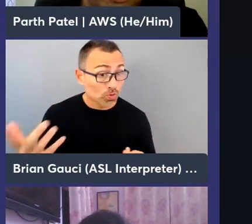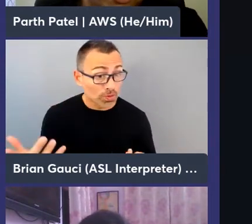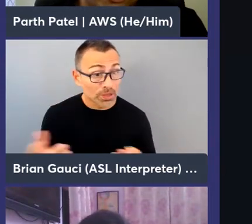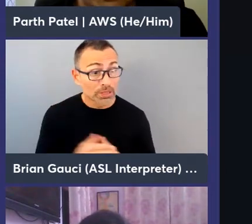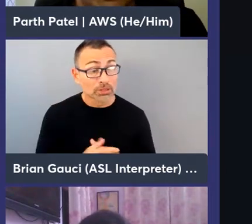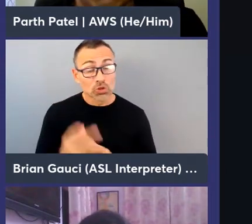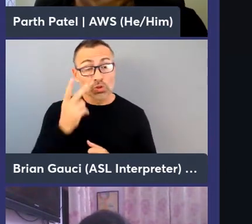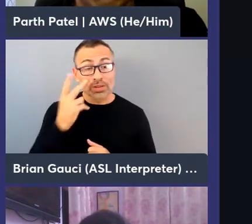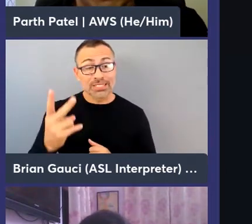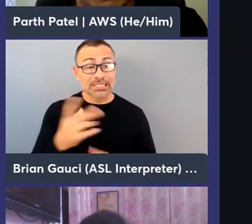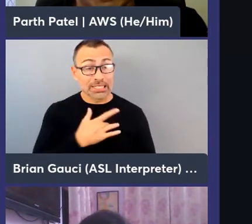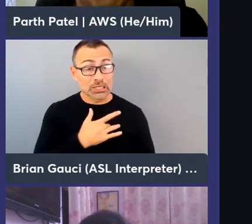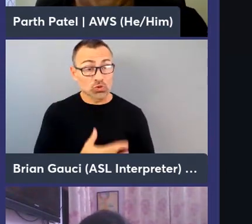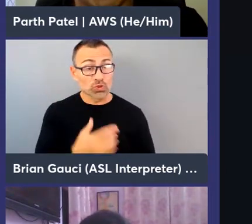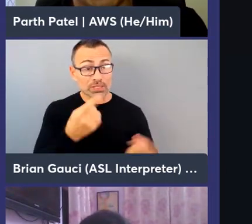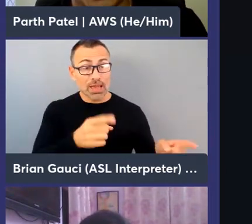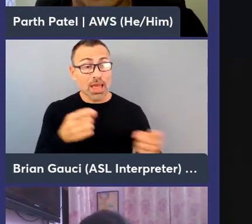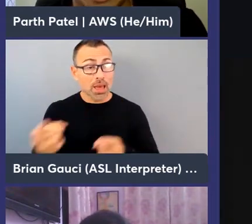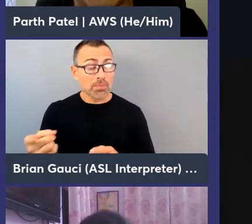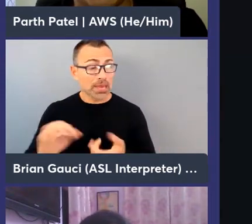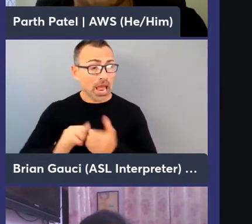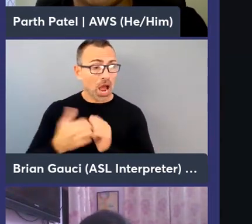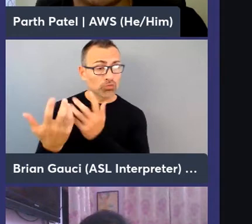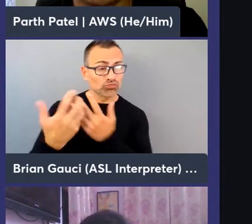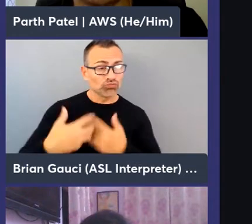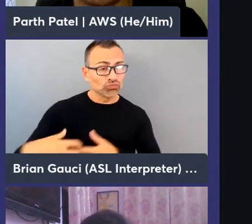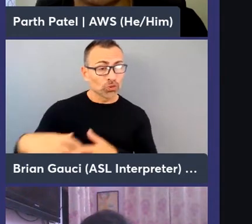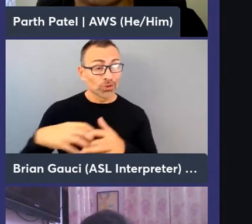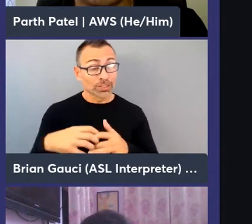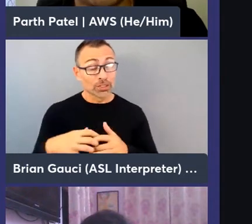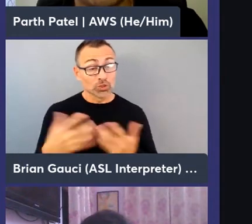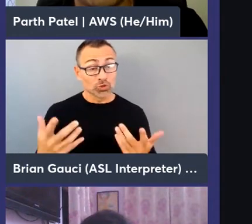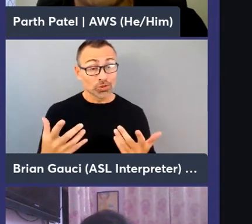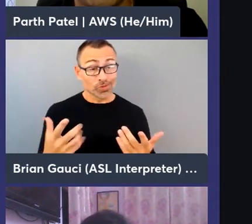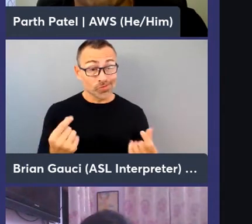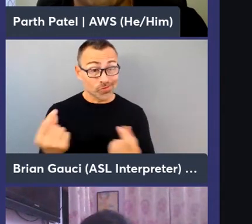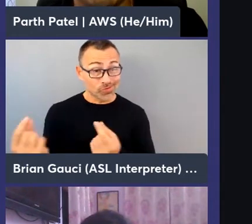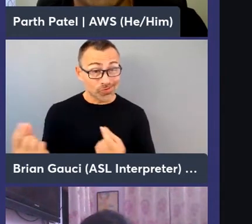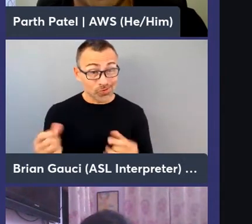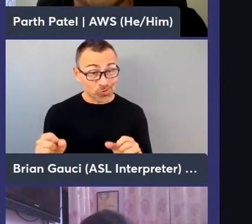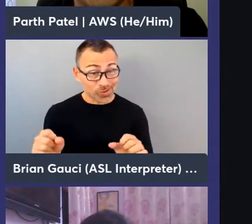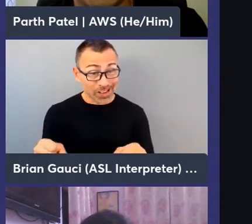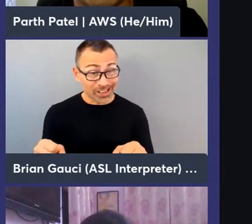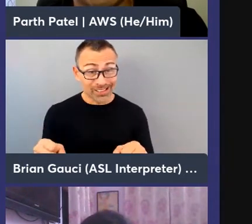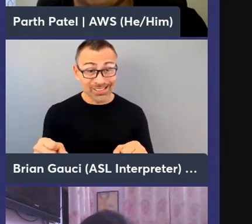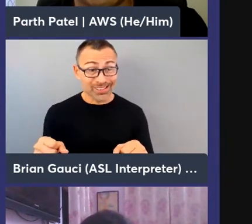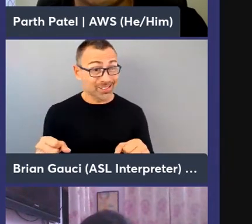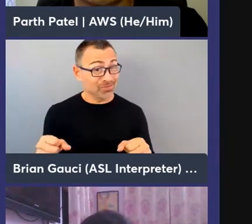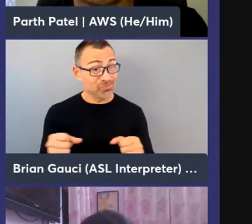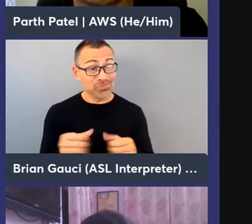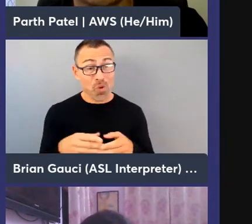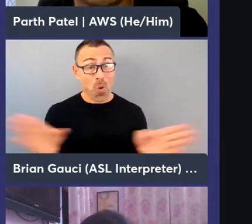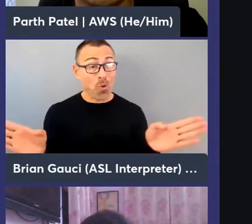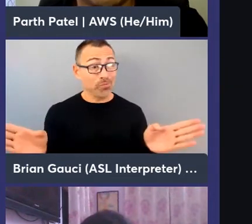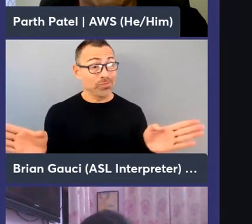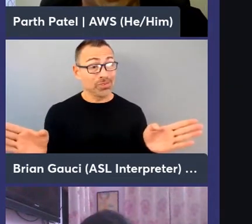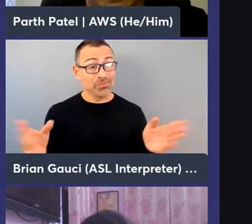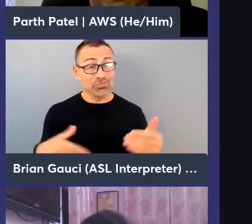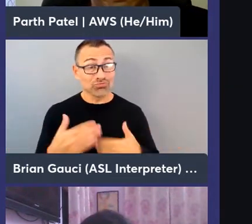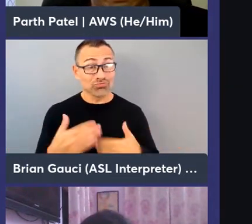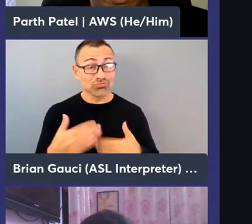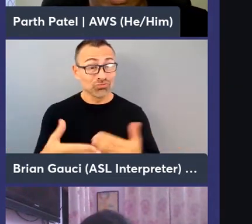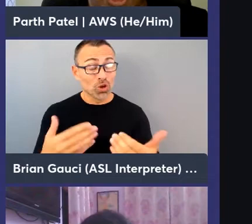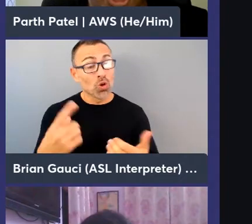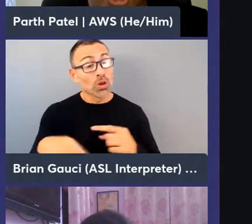it is working. So I mean, possibility is endless when as soon as you have a data to access. Yeah.